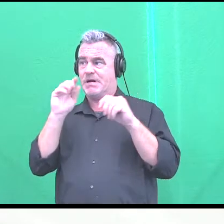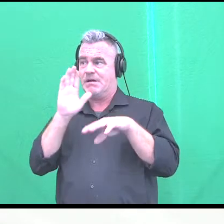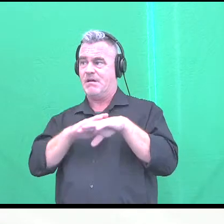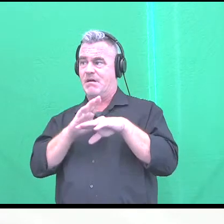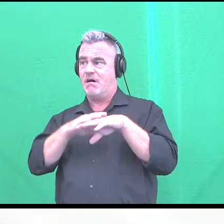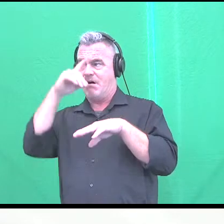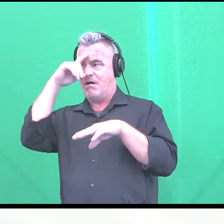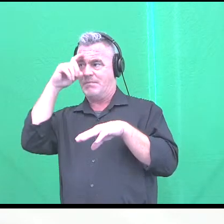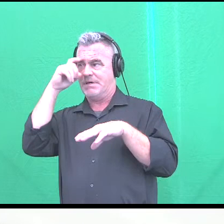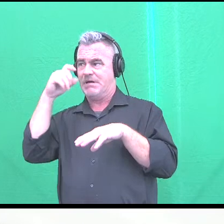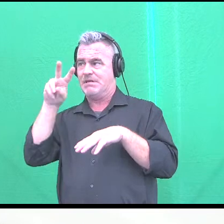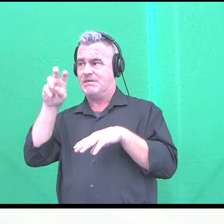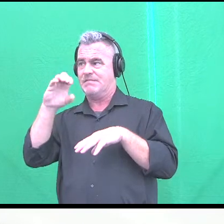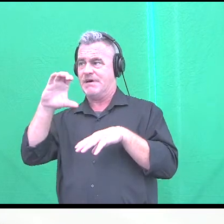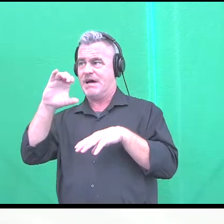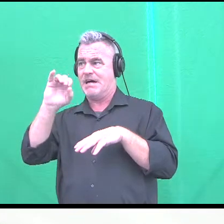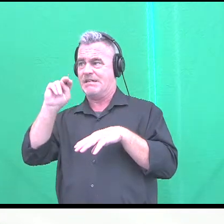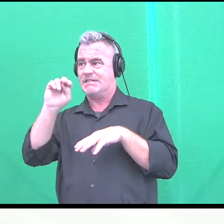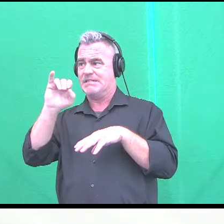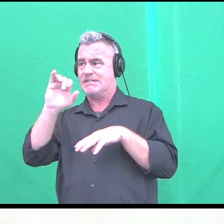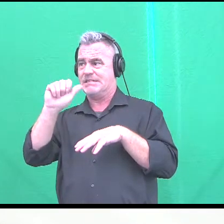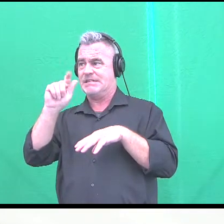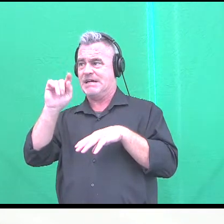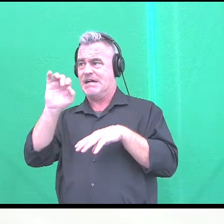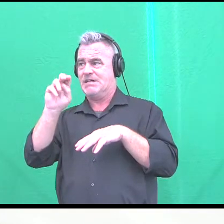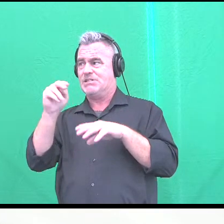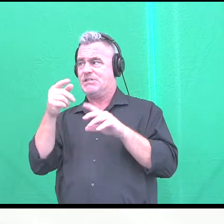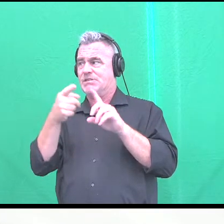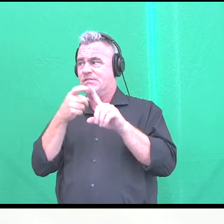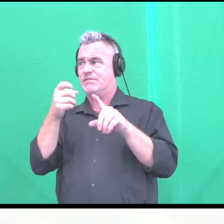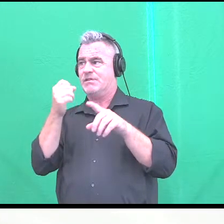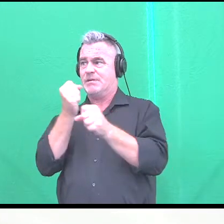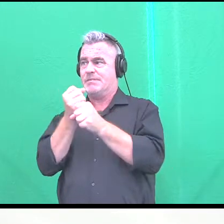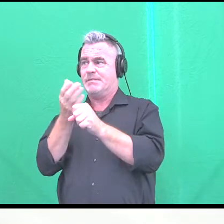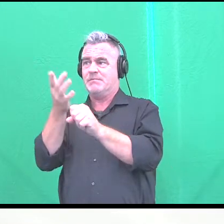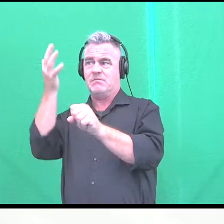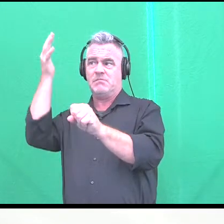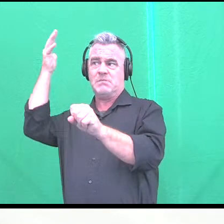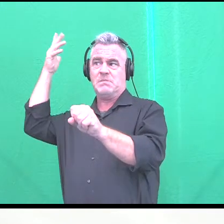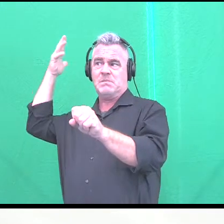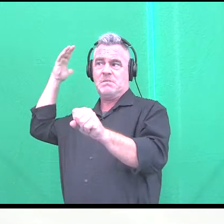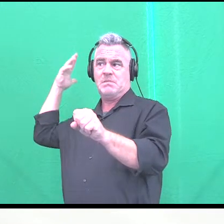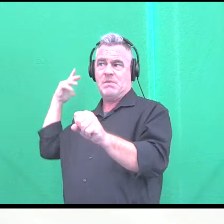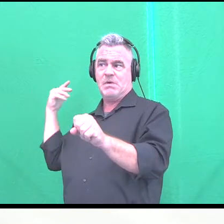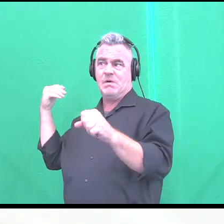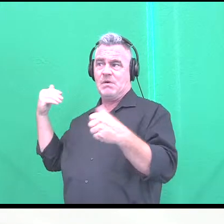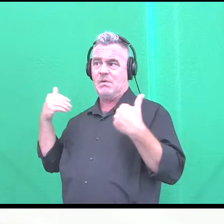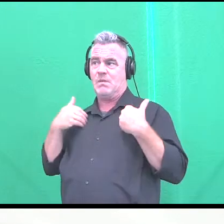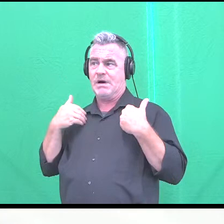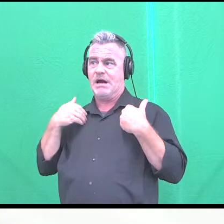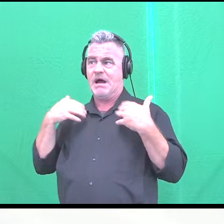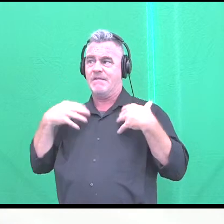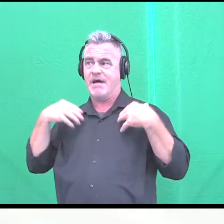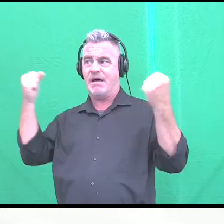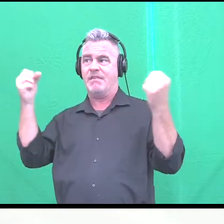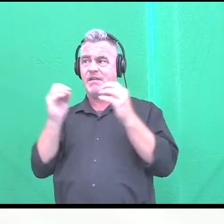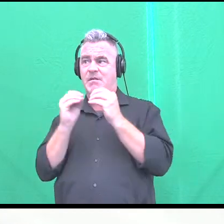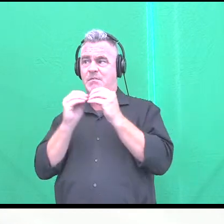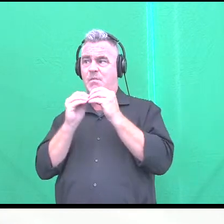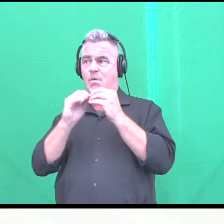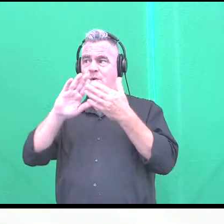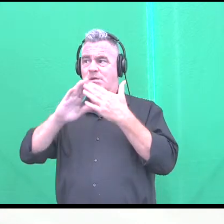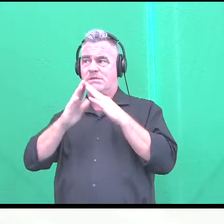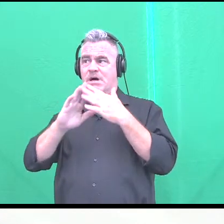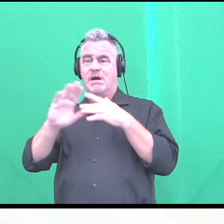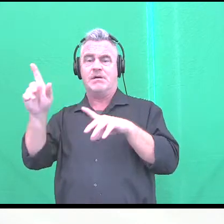to vaccinations that were given in years past, we have a healthier society. Not